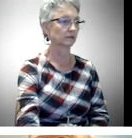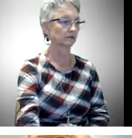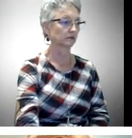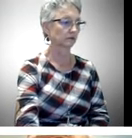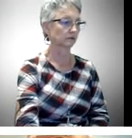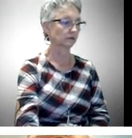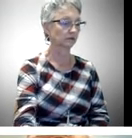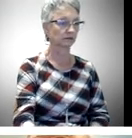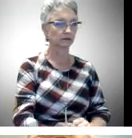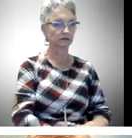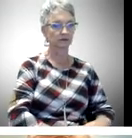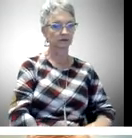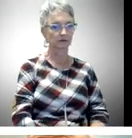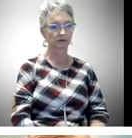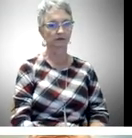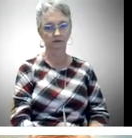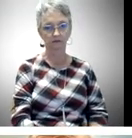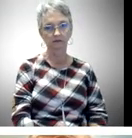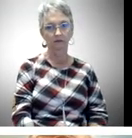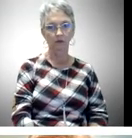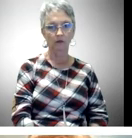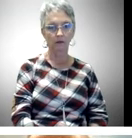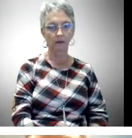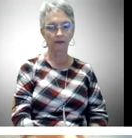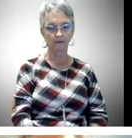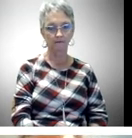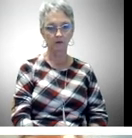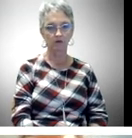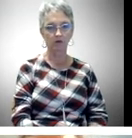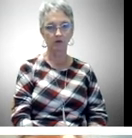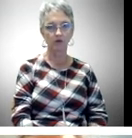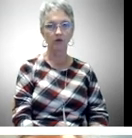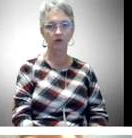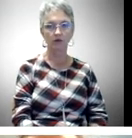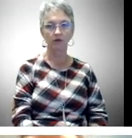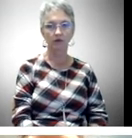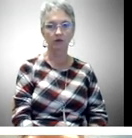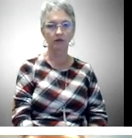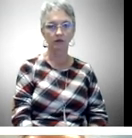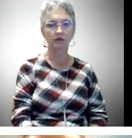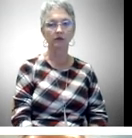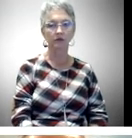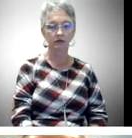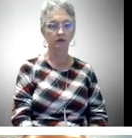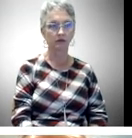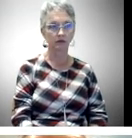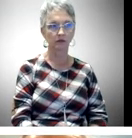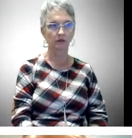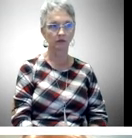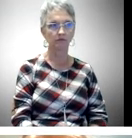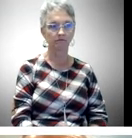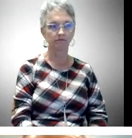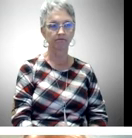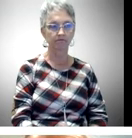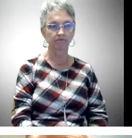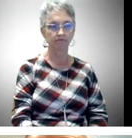get a court order to establish a guardian, but throughout the life of the guardianship, there's ongoing court oversight and monitoring of the